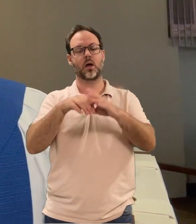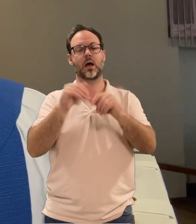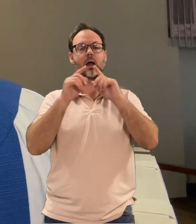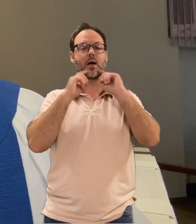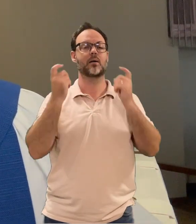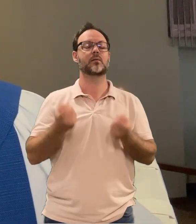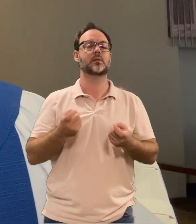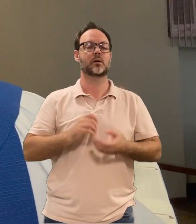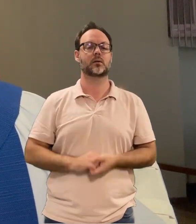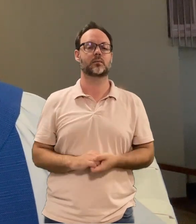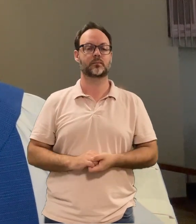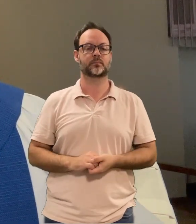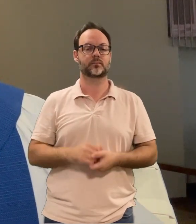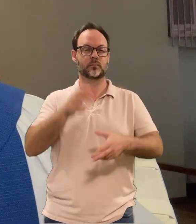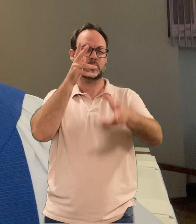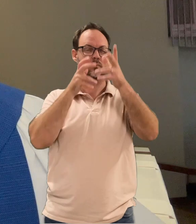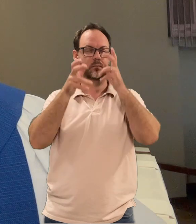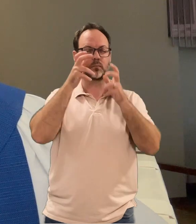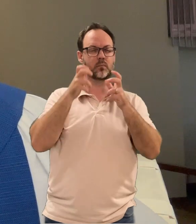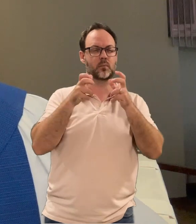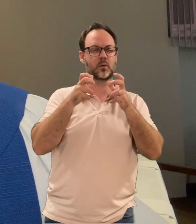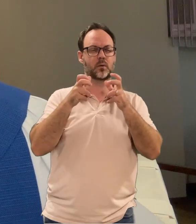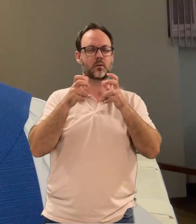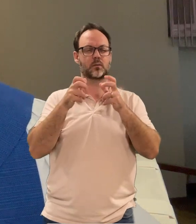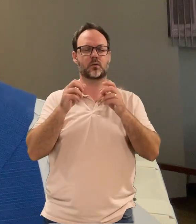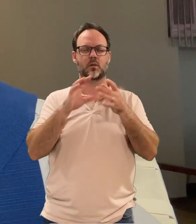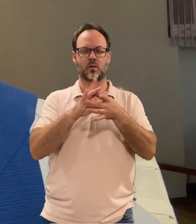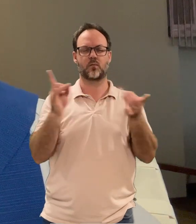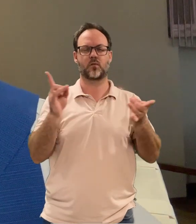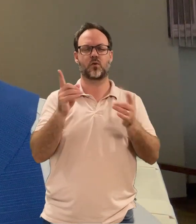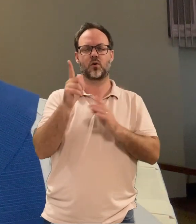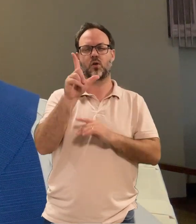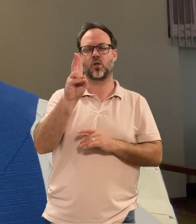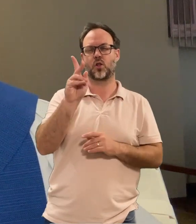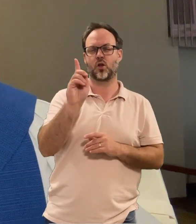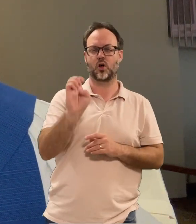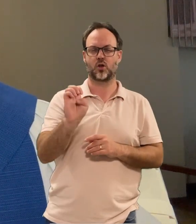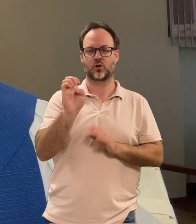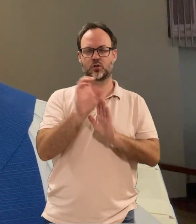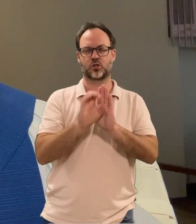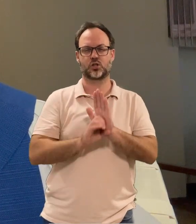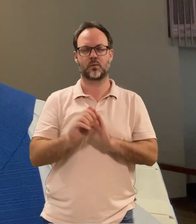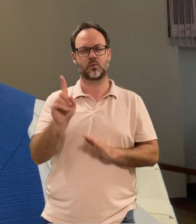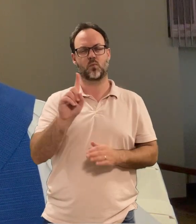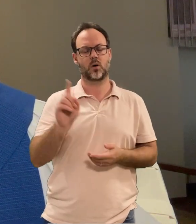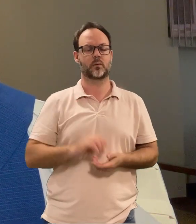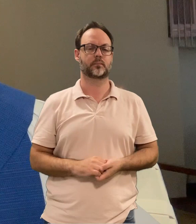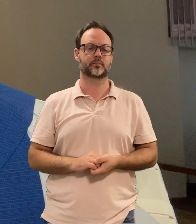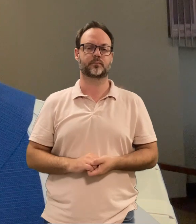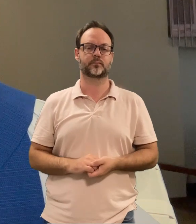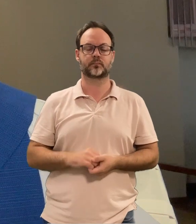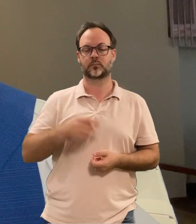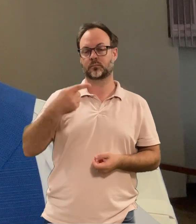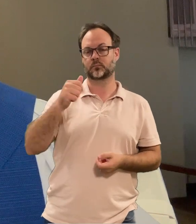to rescue you from your sins. Listen to this remarkable verse from Luke chapter